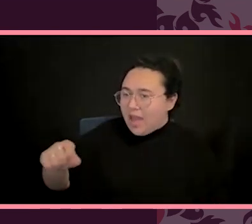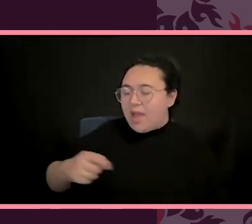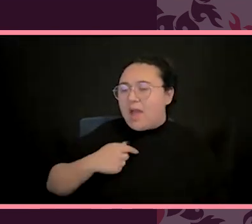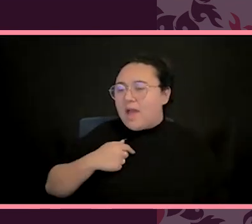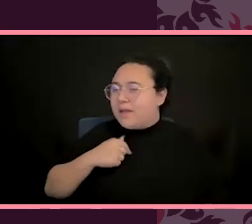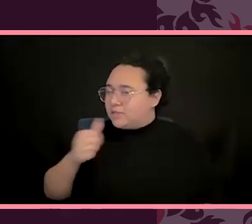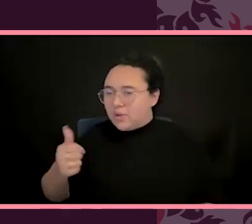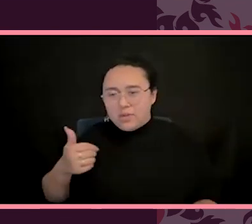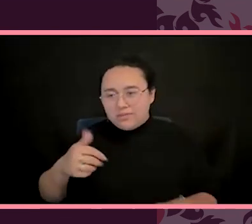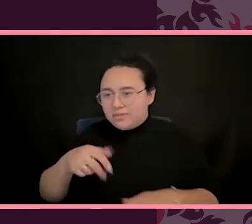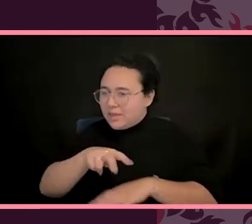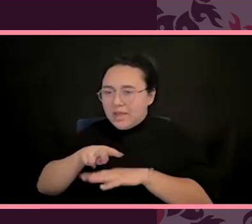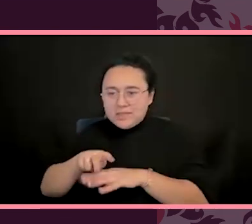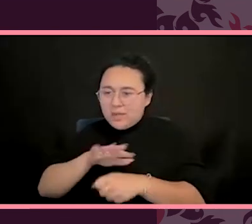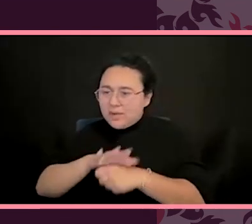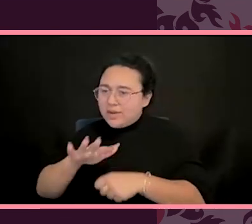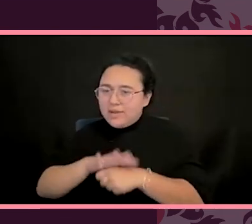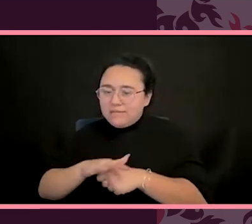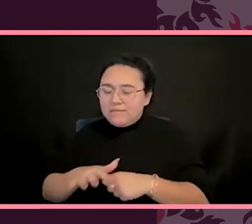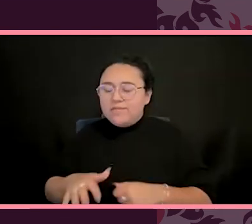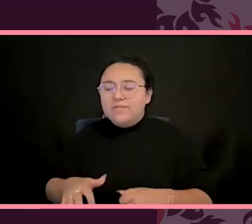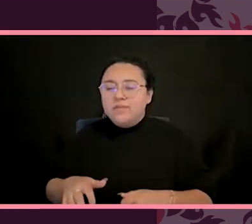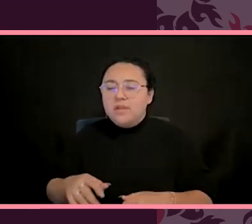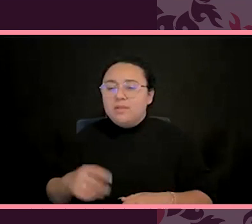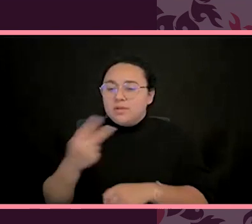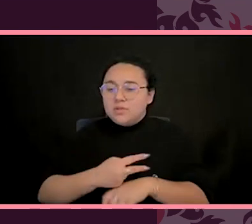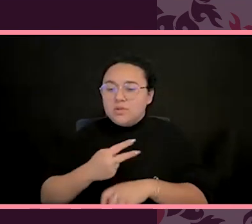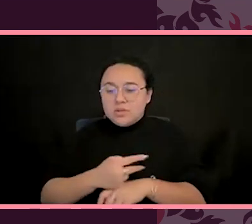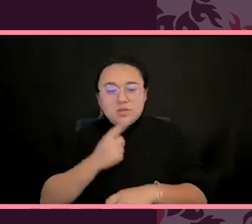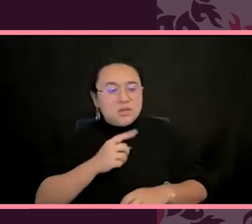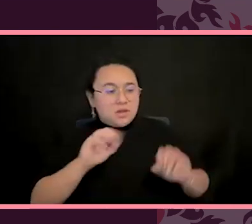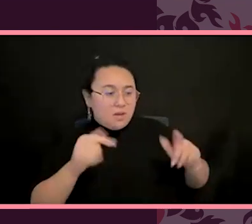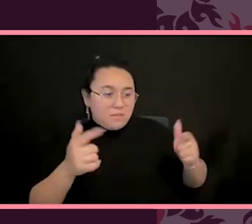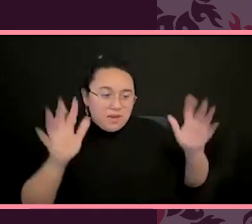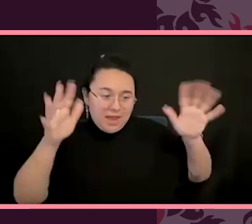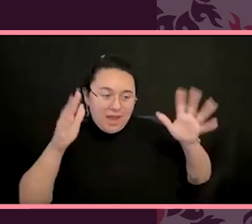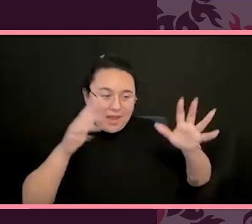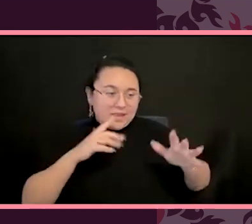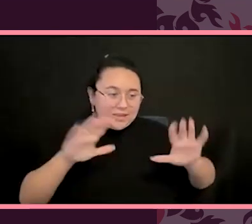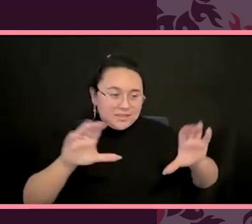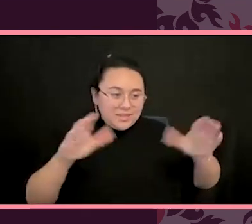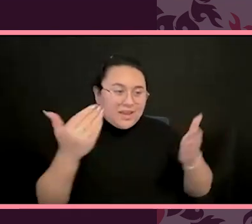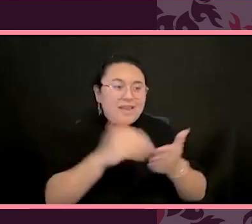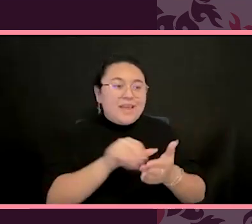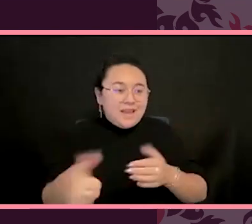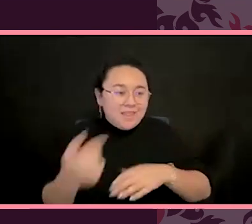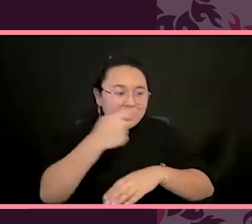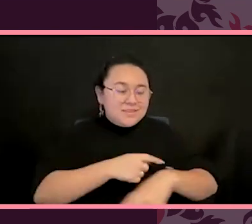I don't lay down. And so he was like, so then I did it 2 days in a row and he was like, oh my gosh, like you did it another